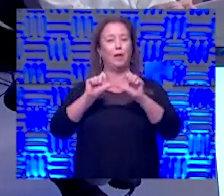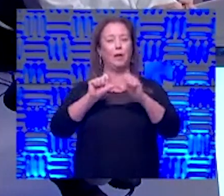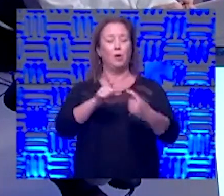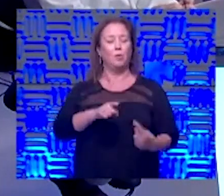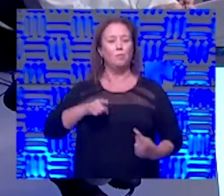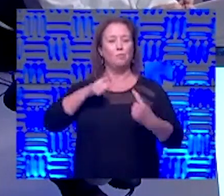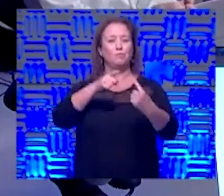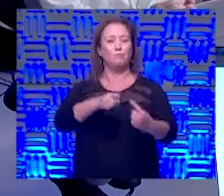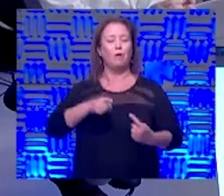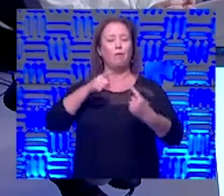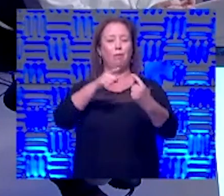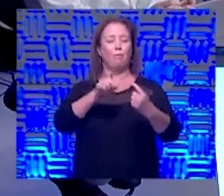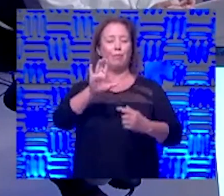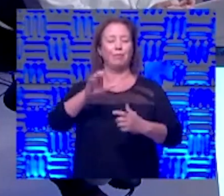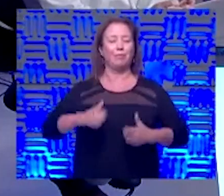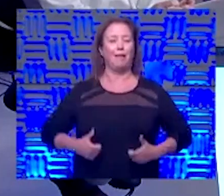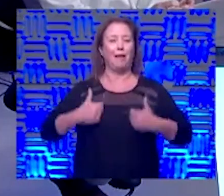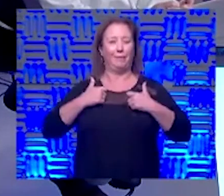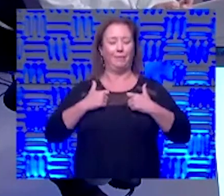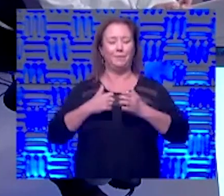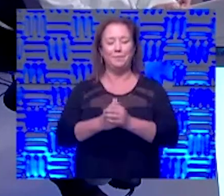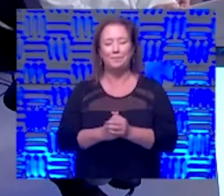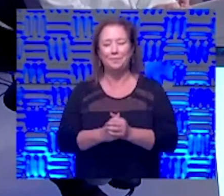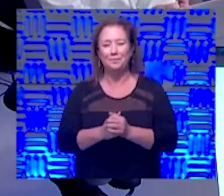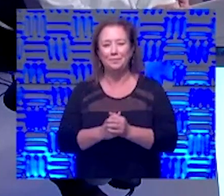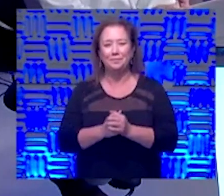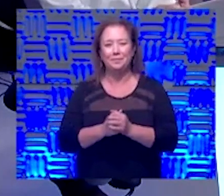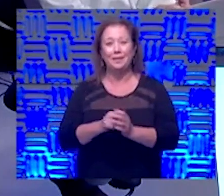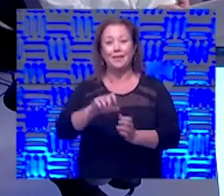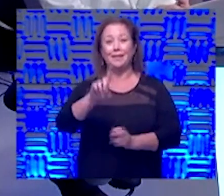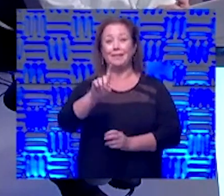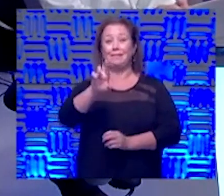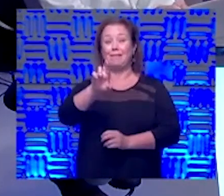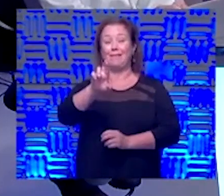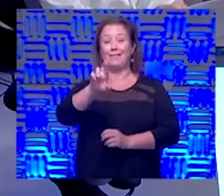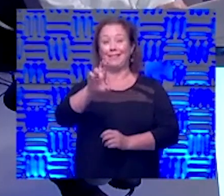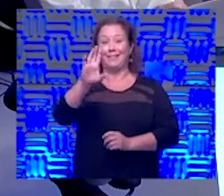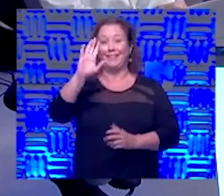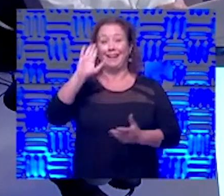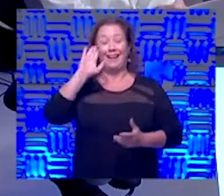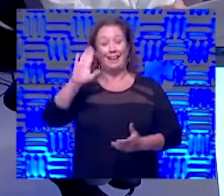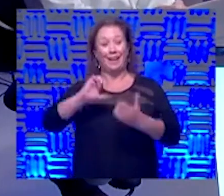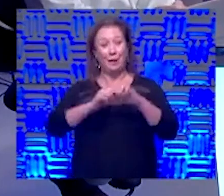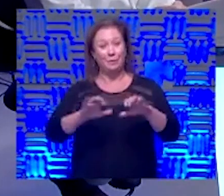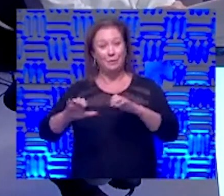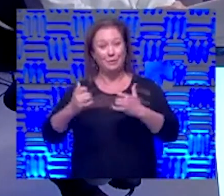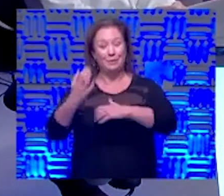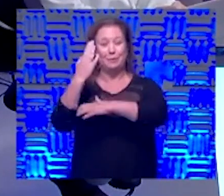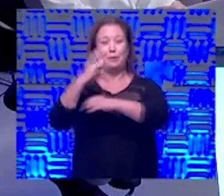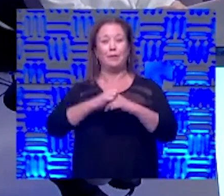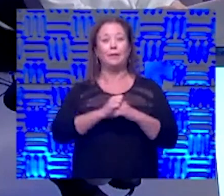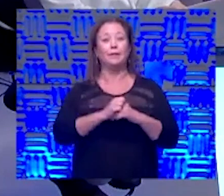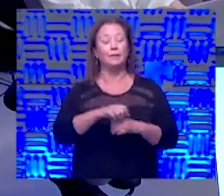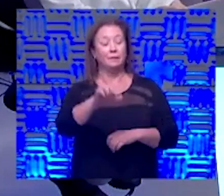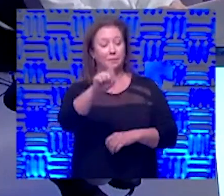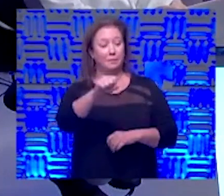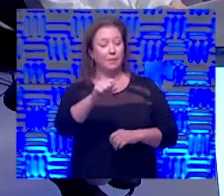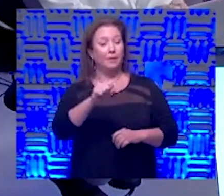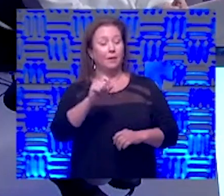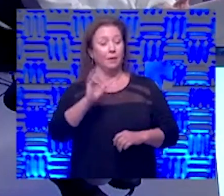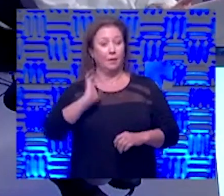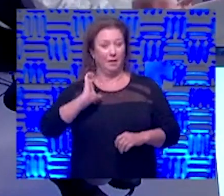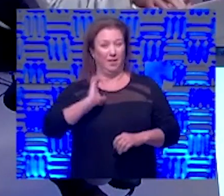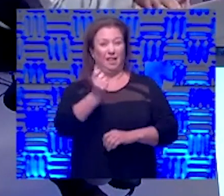with life in the COVID era. But as we do that, Doc, hi. How are we doing? We're good. We were up